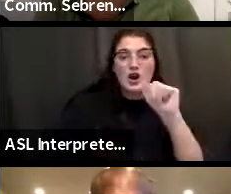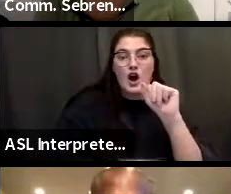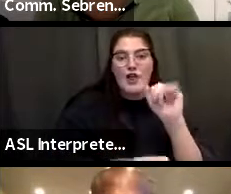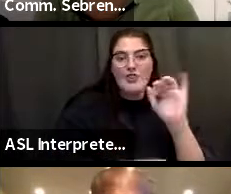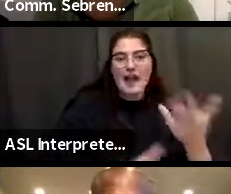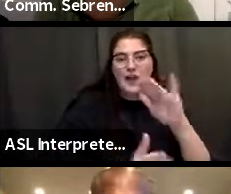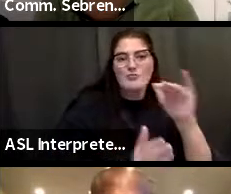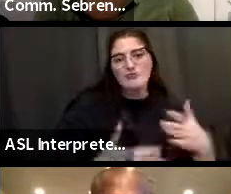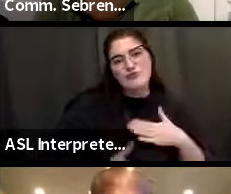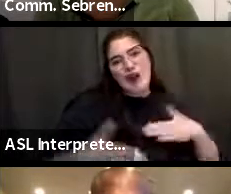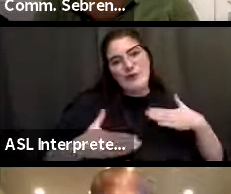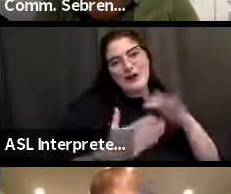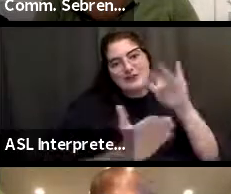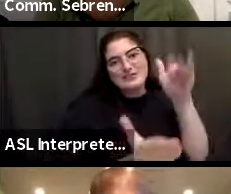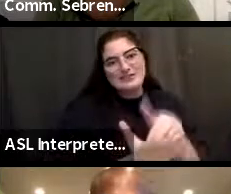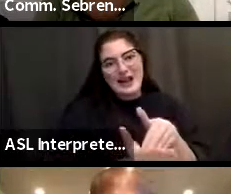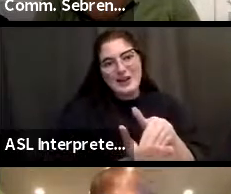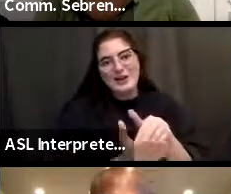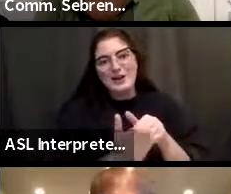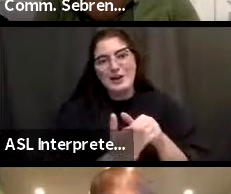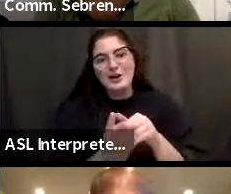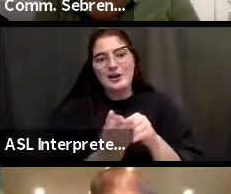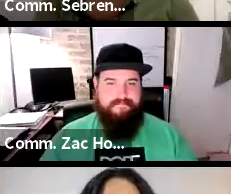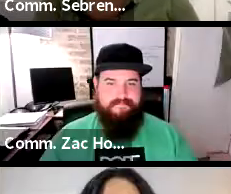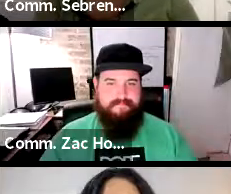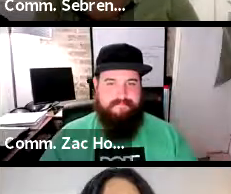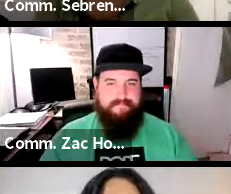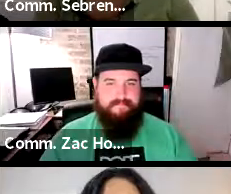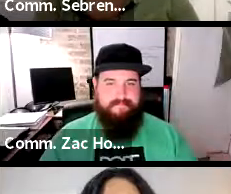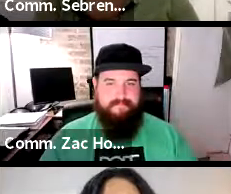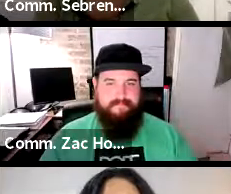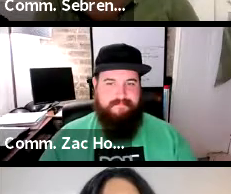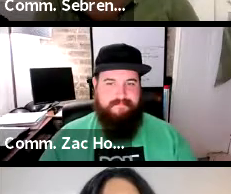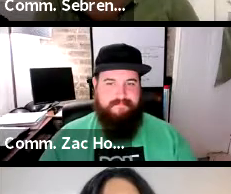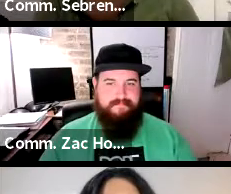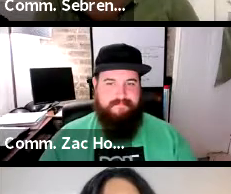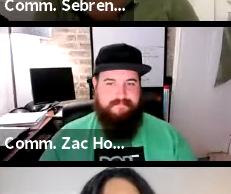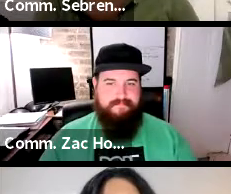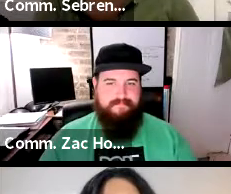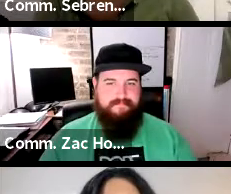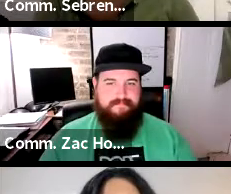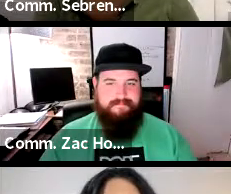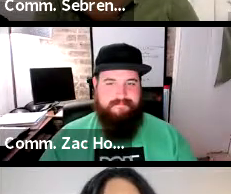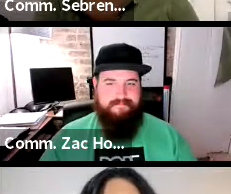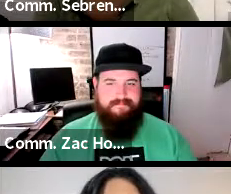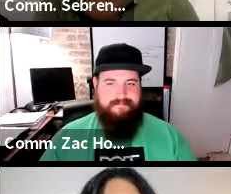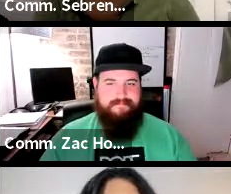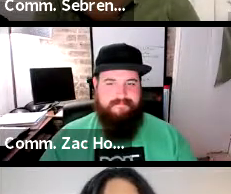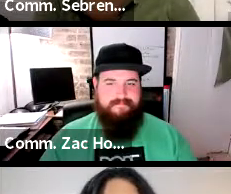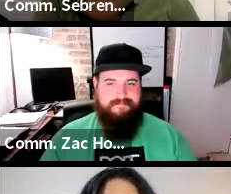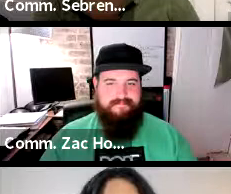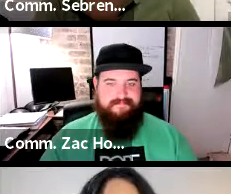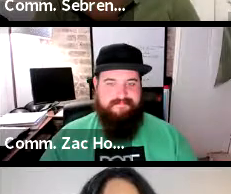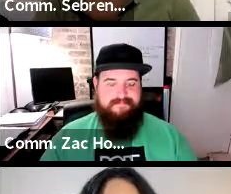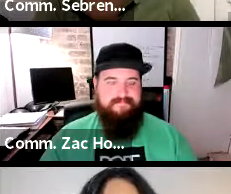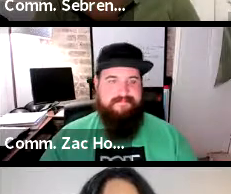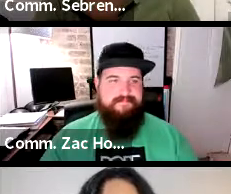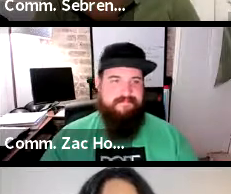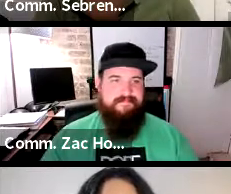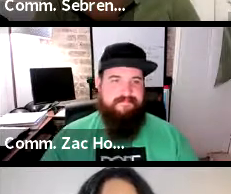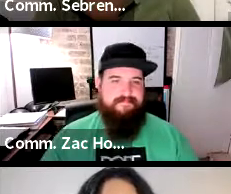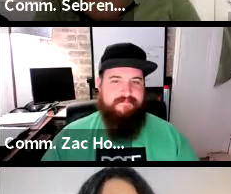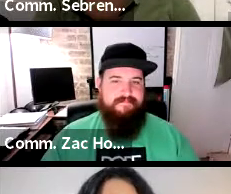recreation, but we also. Mom, I want to say hi to this. Okay, one second.